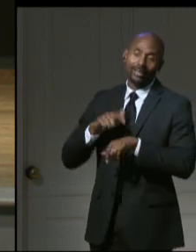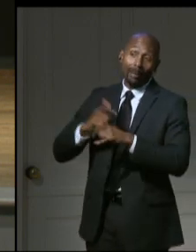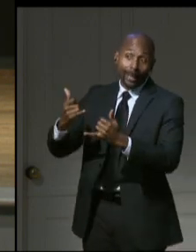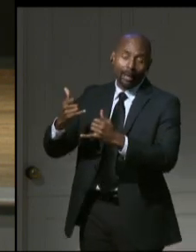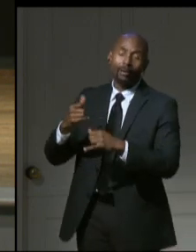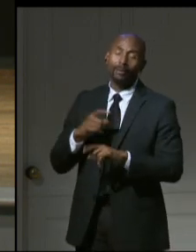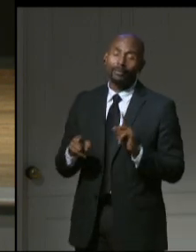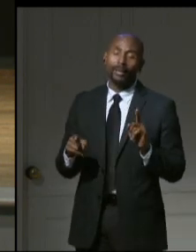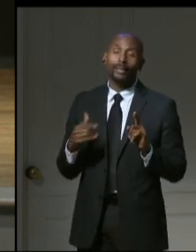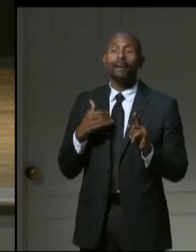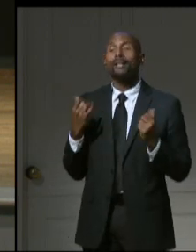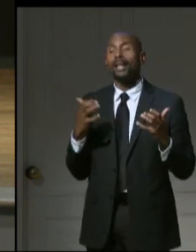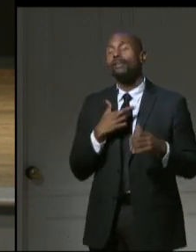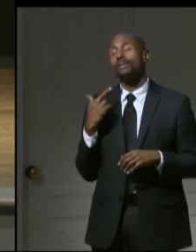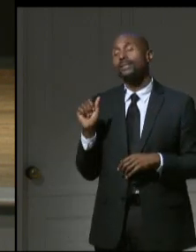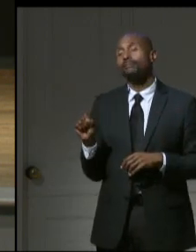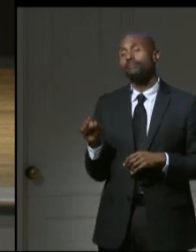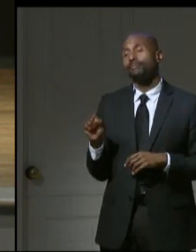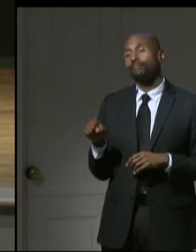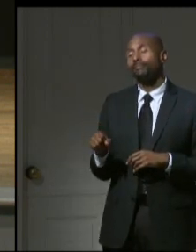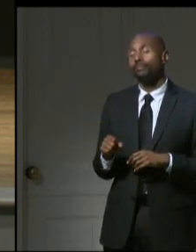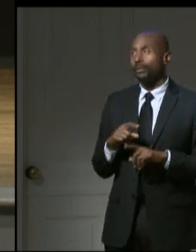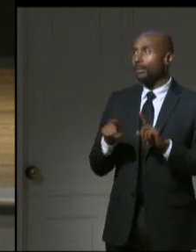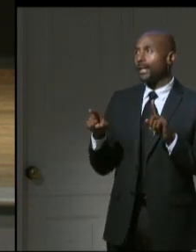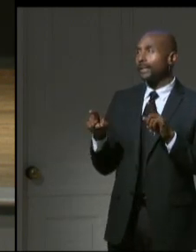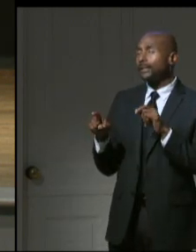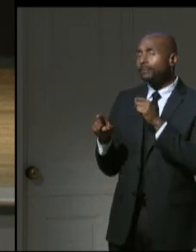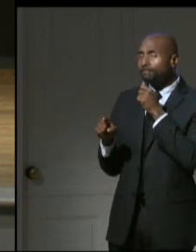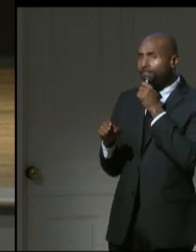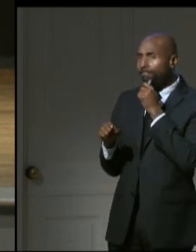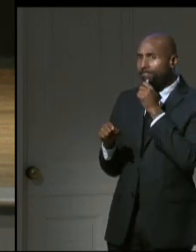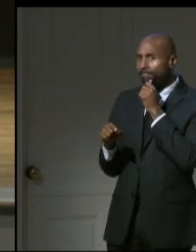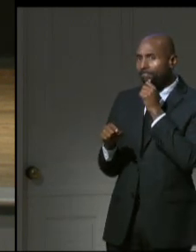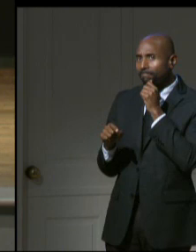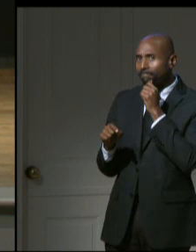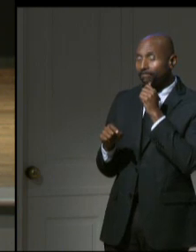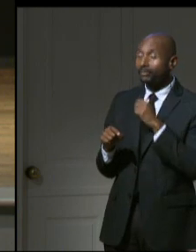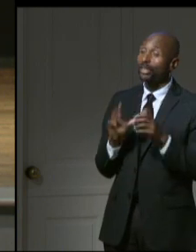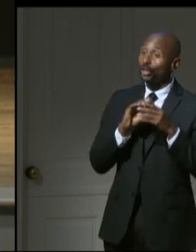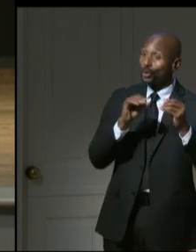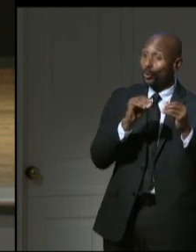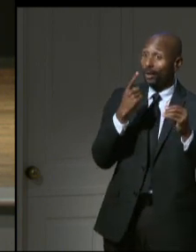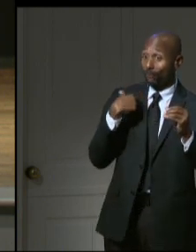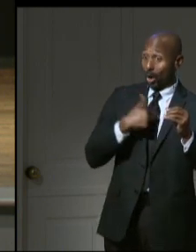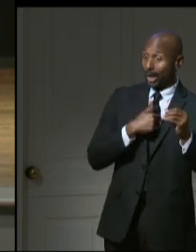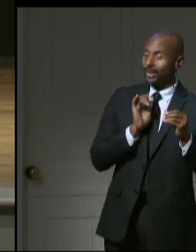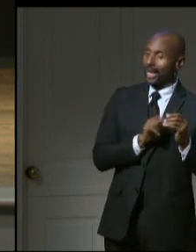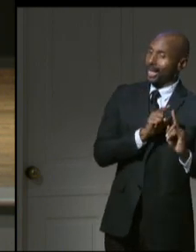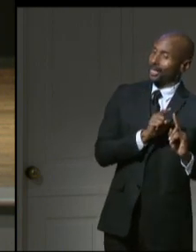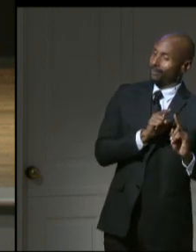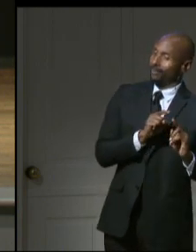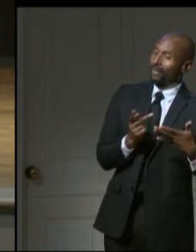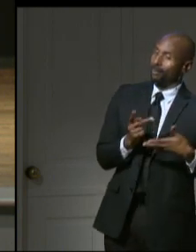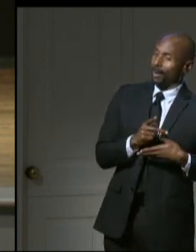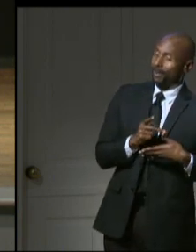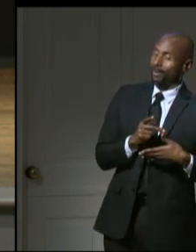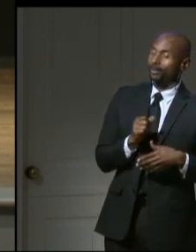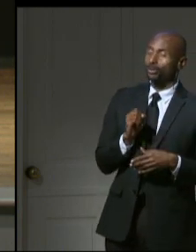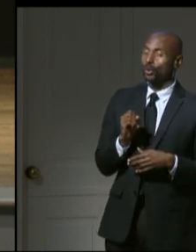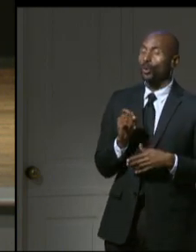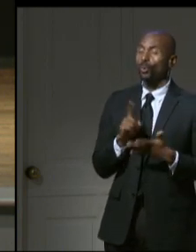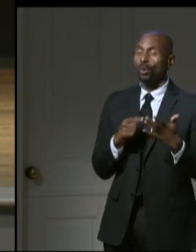So there's a lot of risk. But then always the story is first. So then what we end up doing is